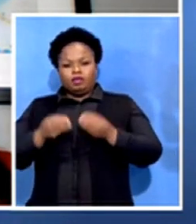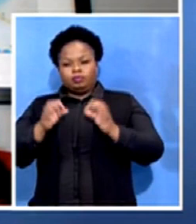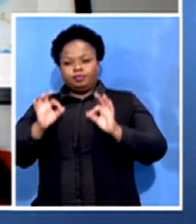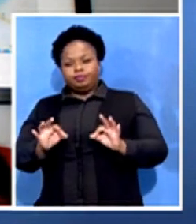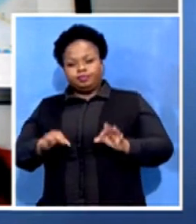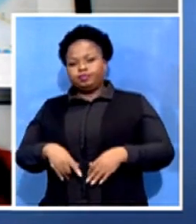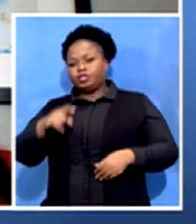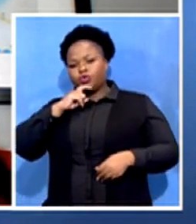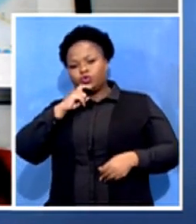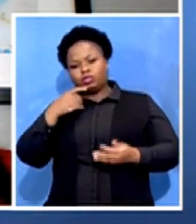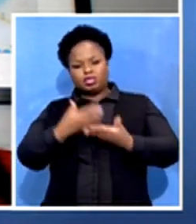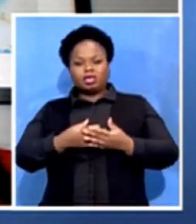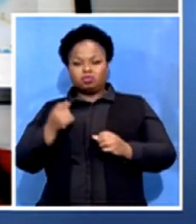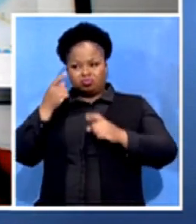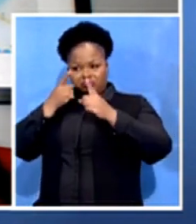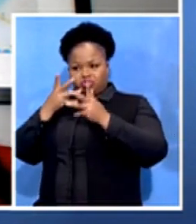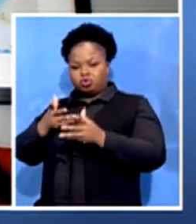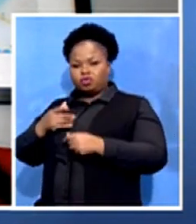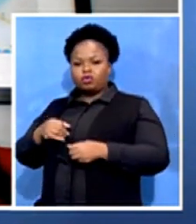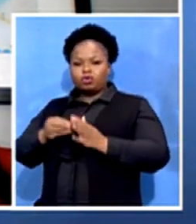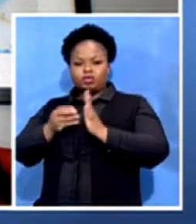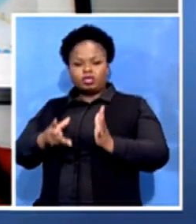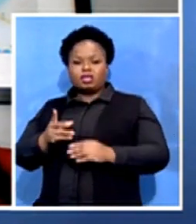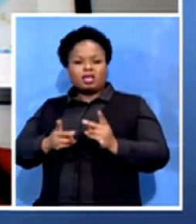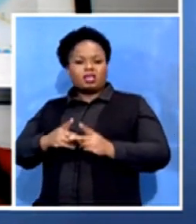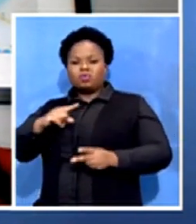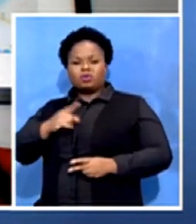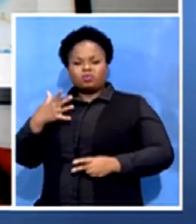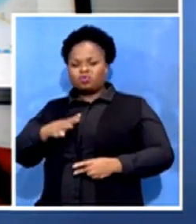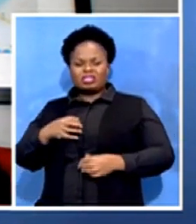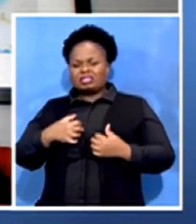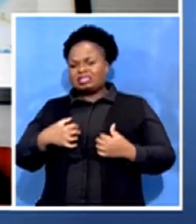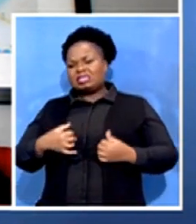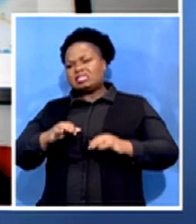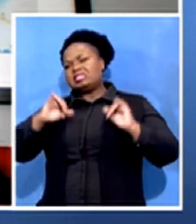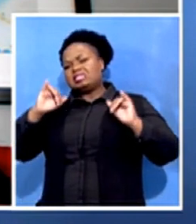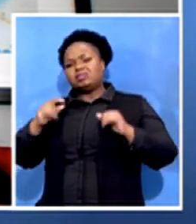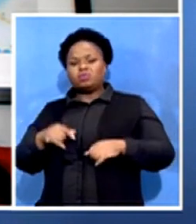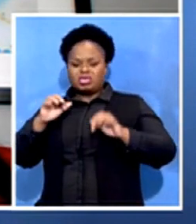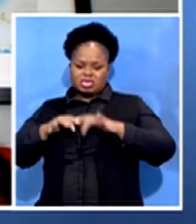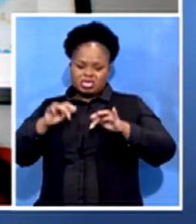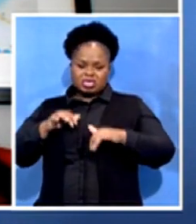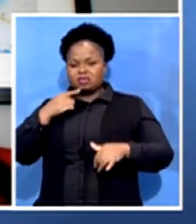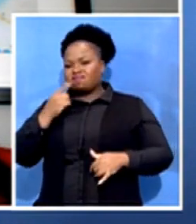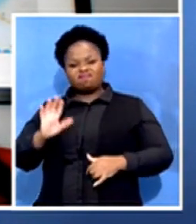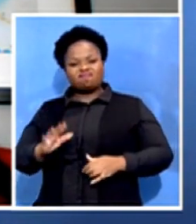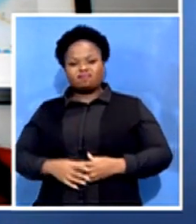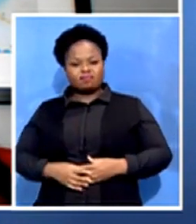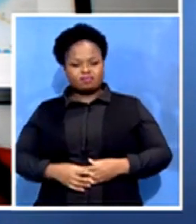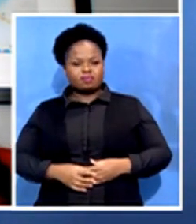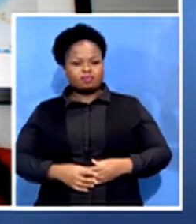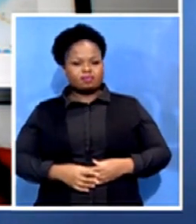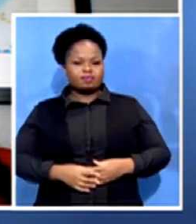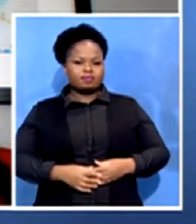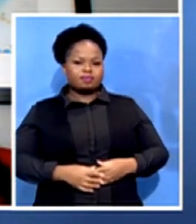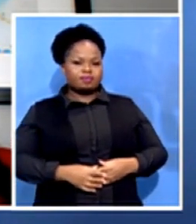for these learners. We don't want to cause more stress when going onto a platform. Look, talk to us about COVID-19 and